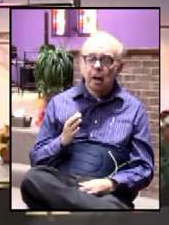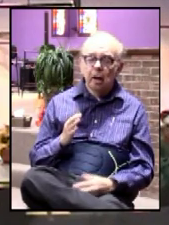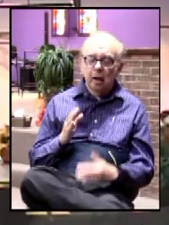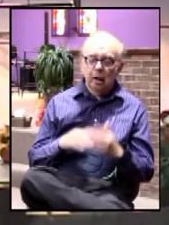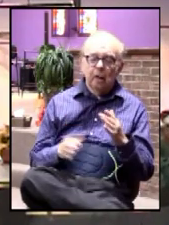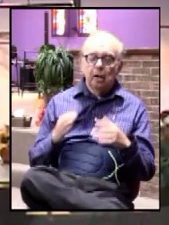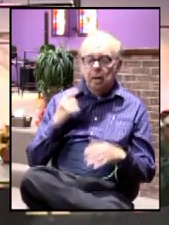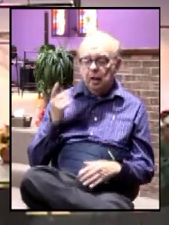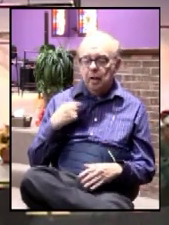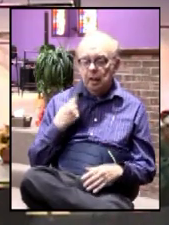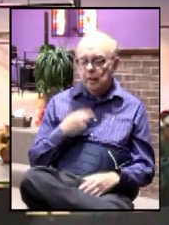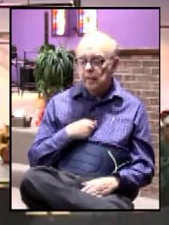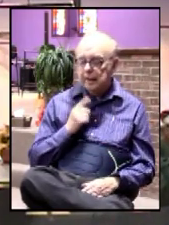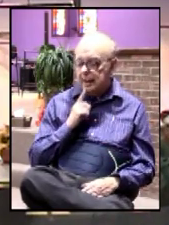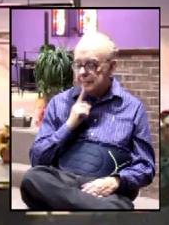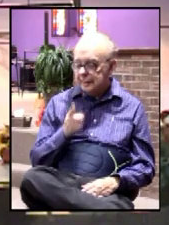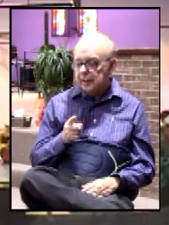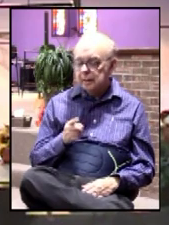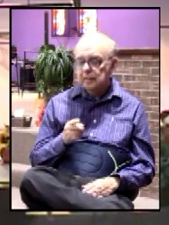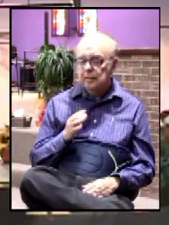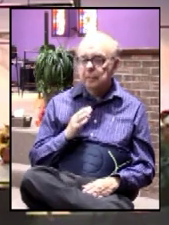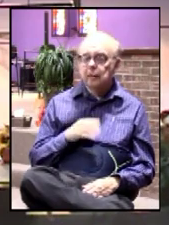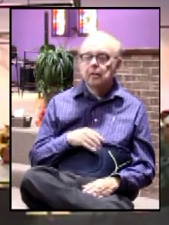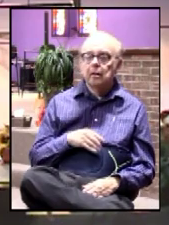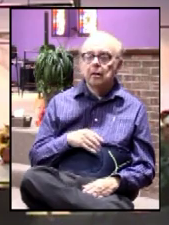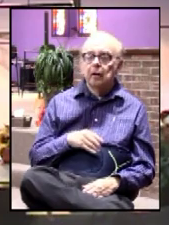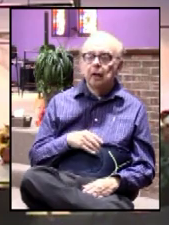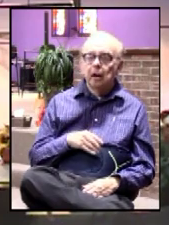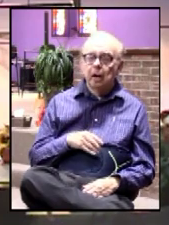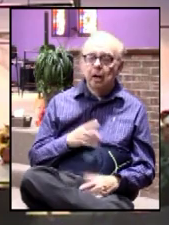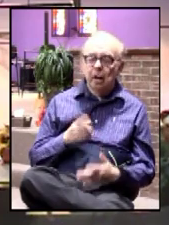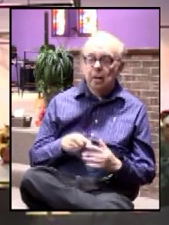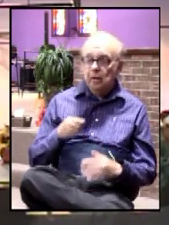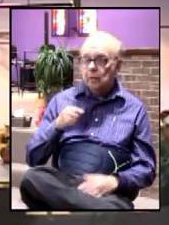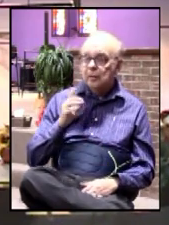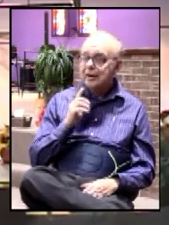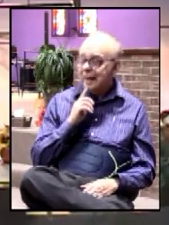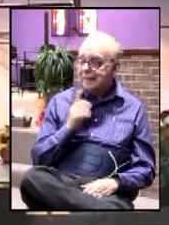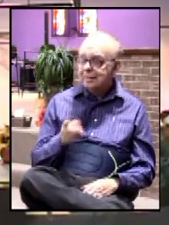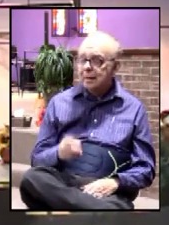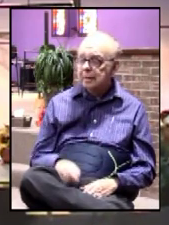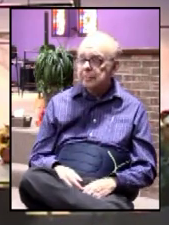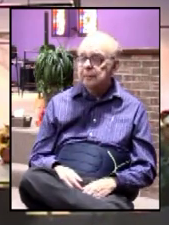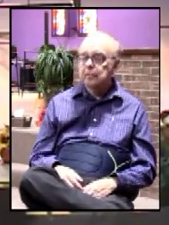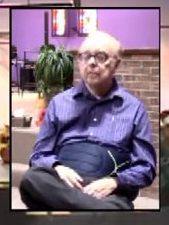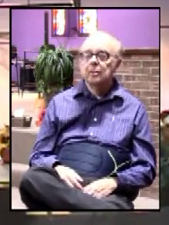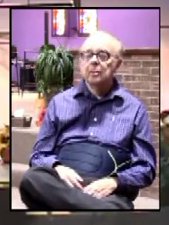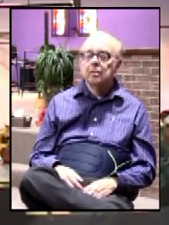The less I'm concerned about what I'm saying and what He's saying.